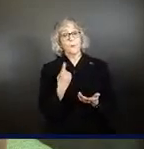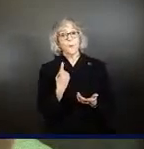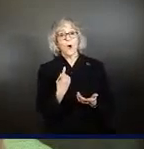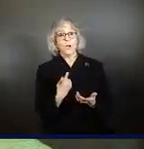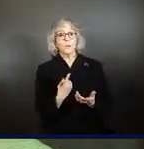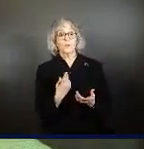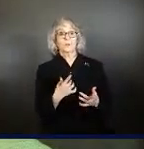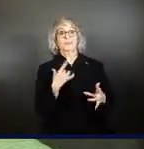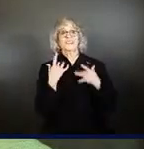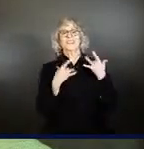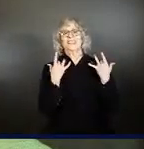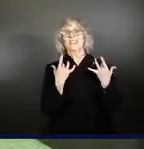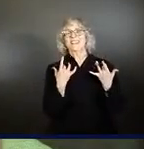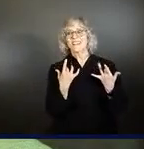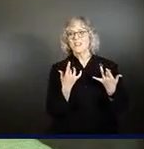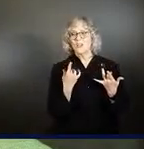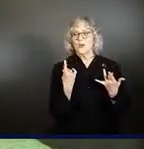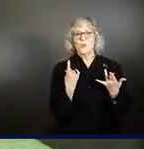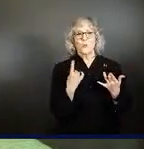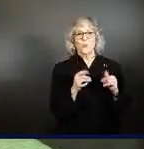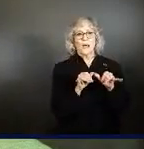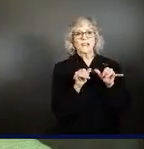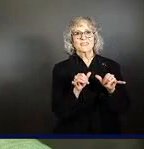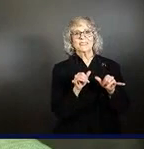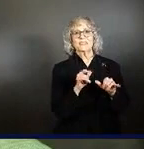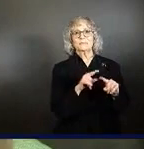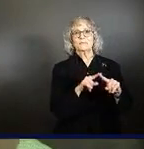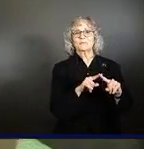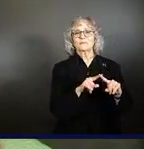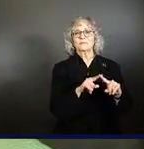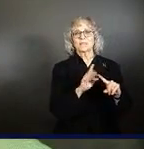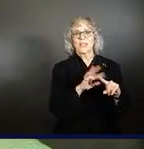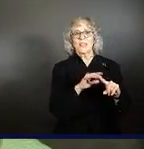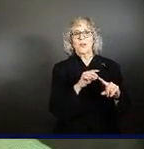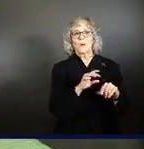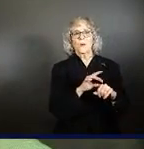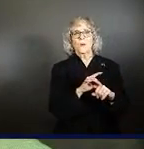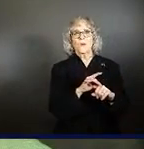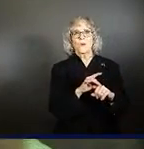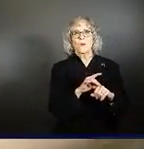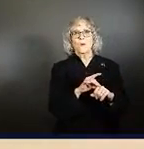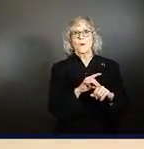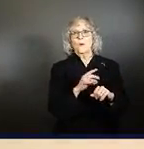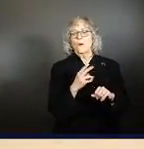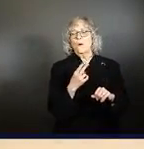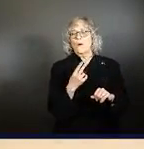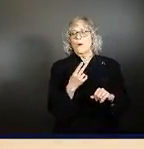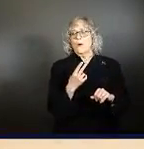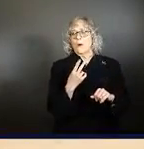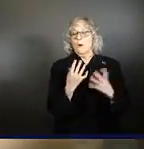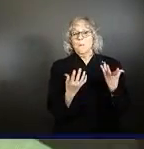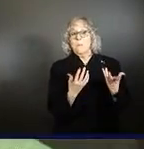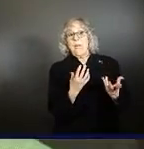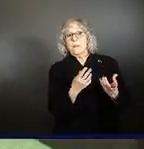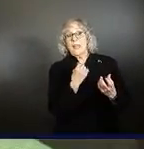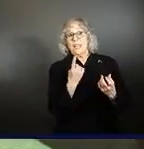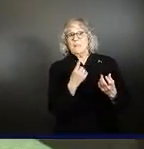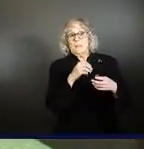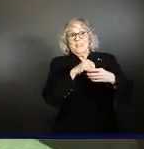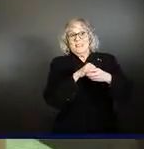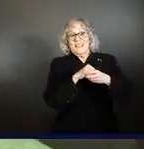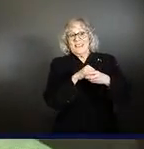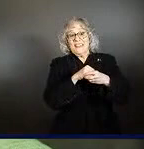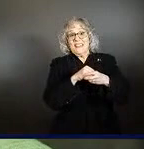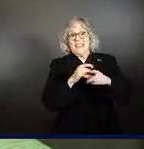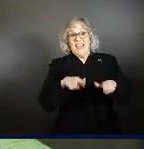the most exciting ones, TRAPPIST-1 system. We can speak more about that later. But that one hosts some planets that might be in the habitable zone, and this system